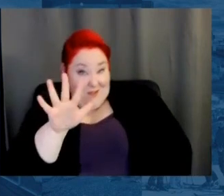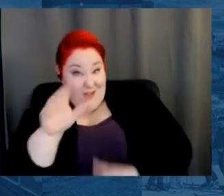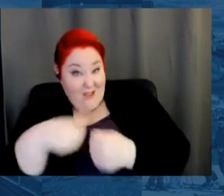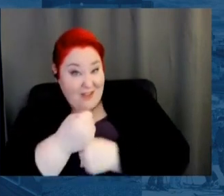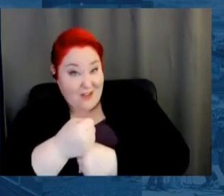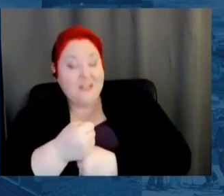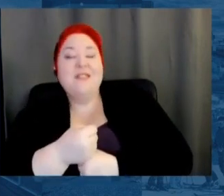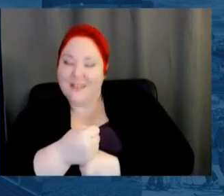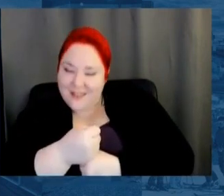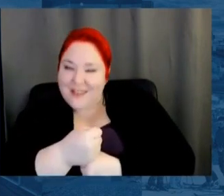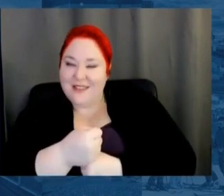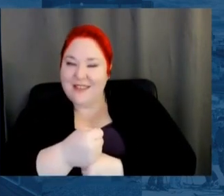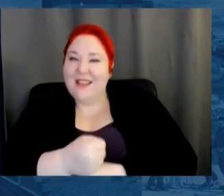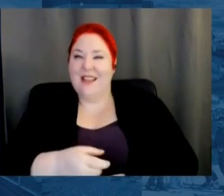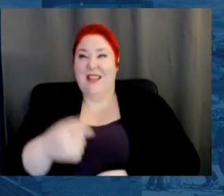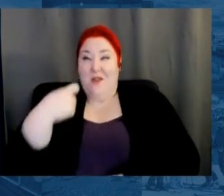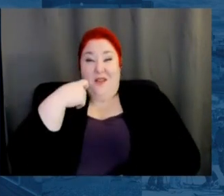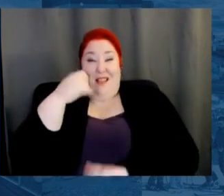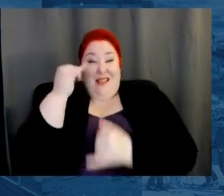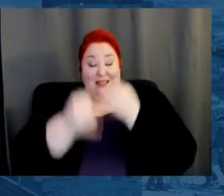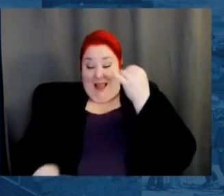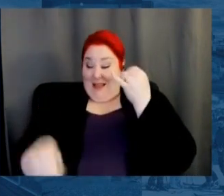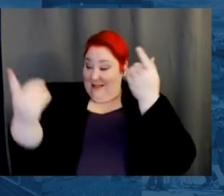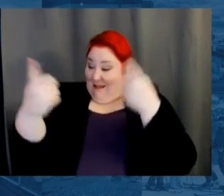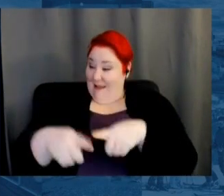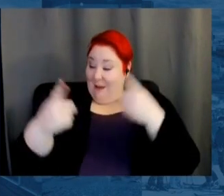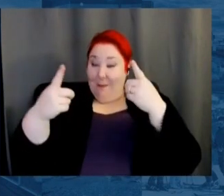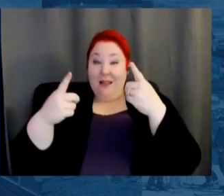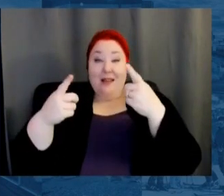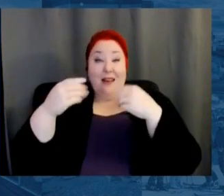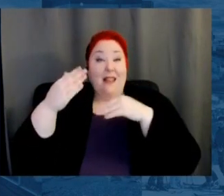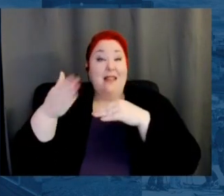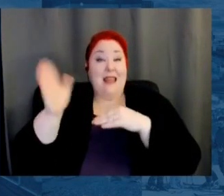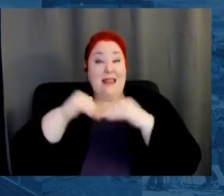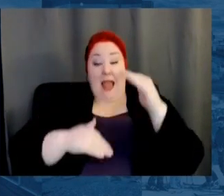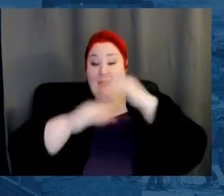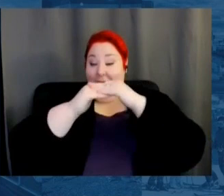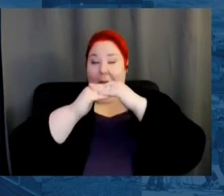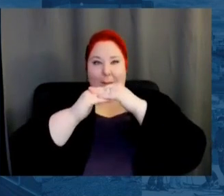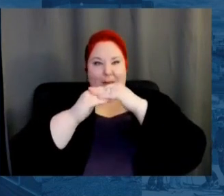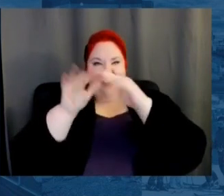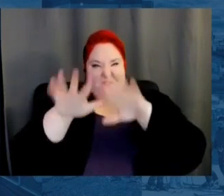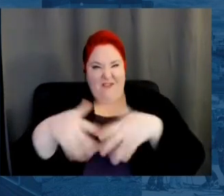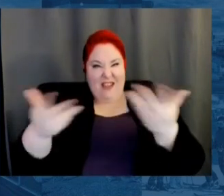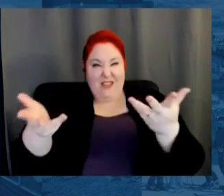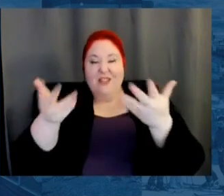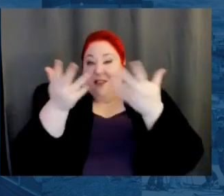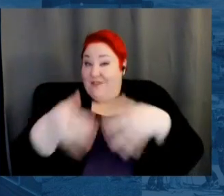time the cap was raised, my daughter was born and she's 35.